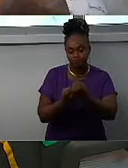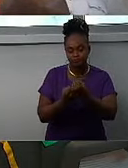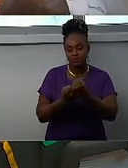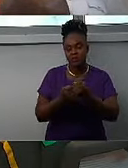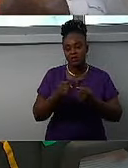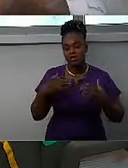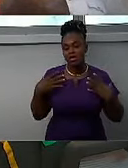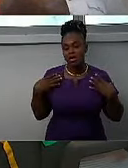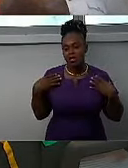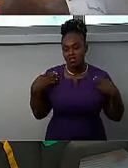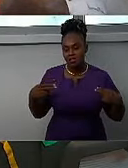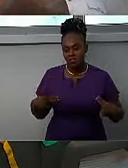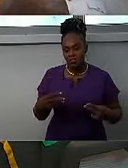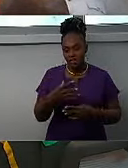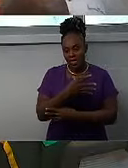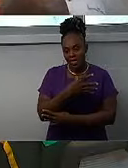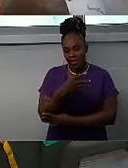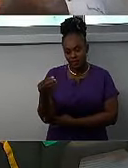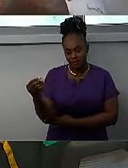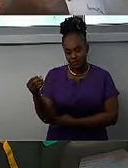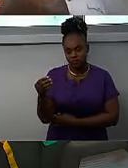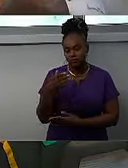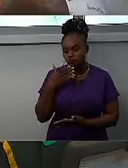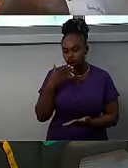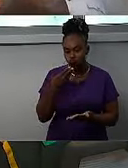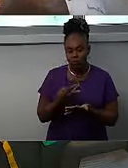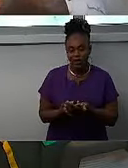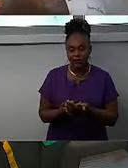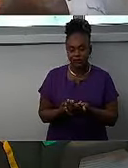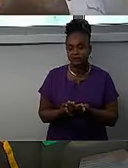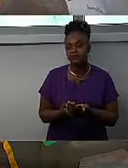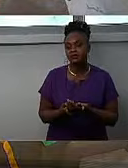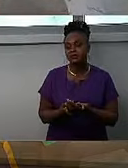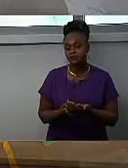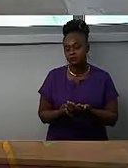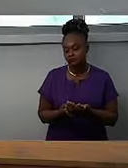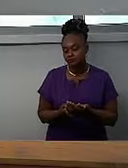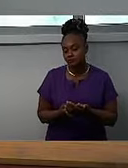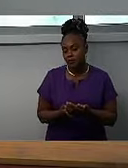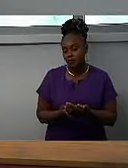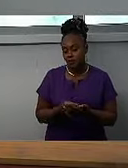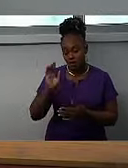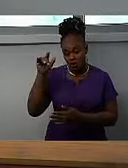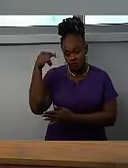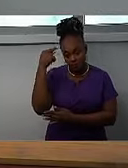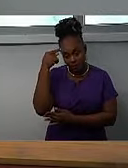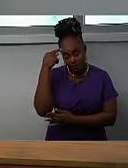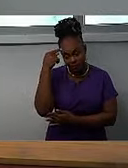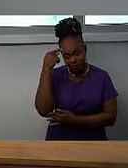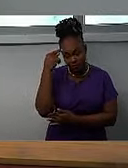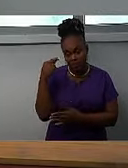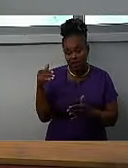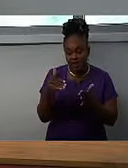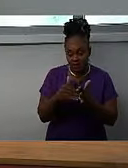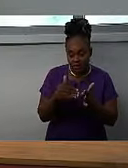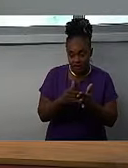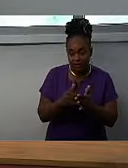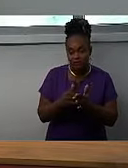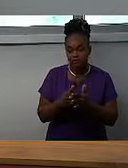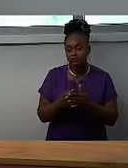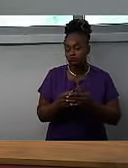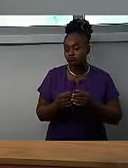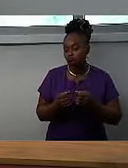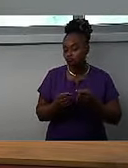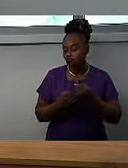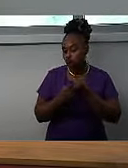Health and wellness. Madam President, Mr. Speaker, my government reiterates its commitment to